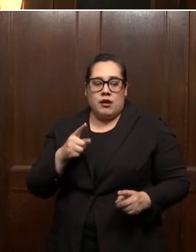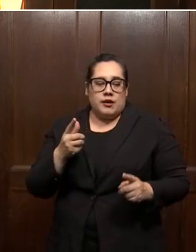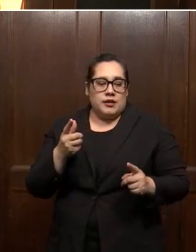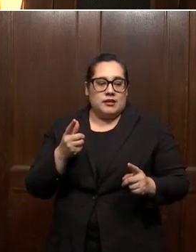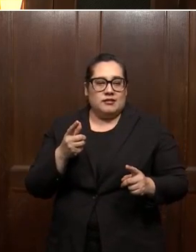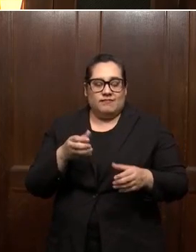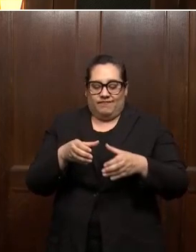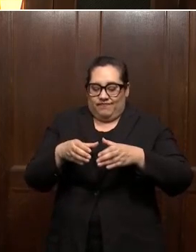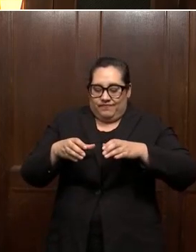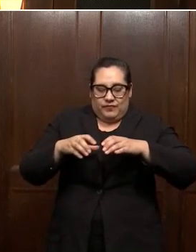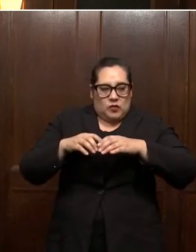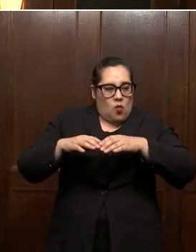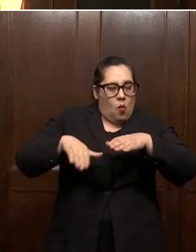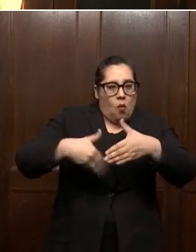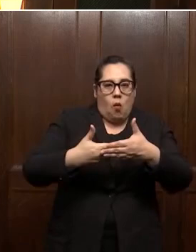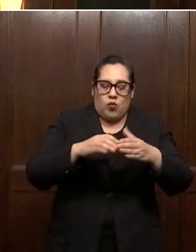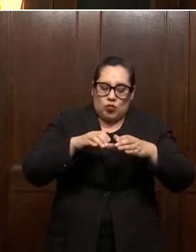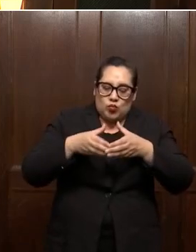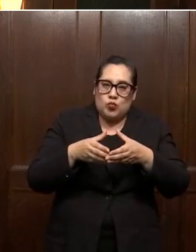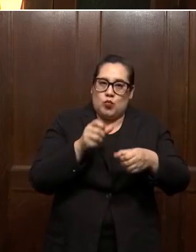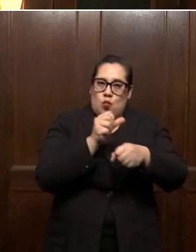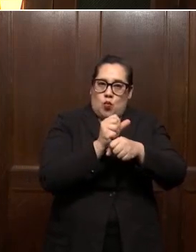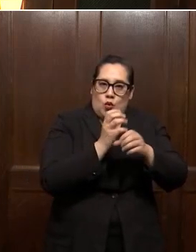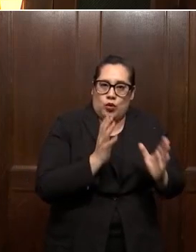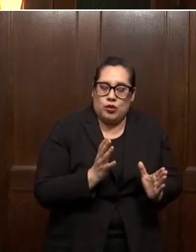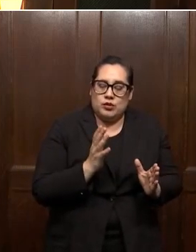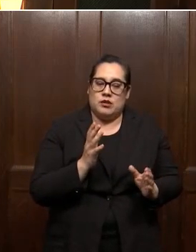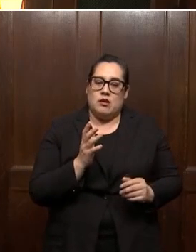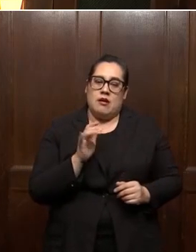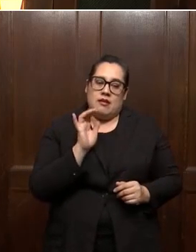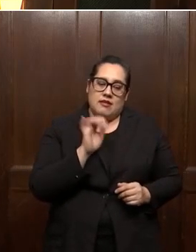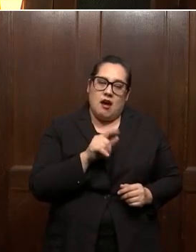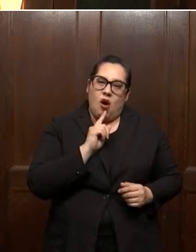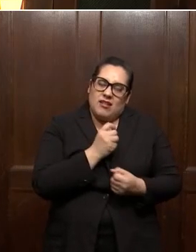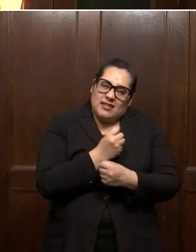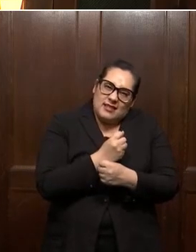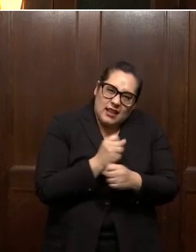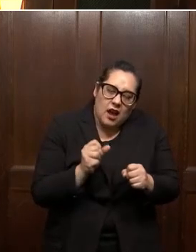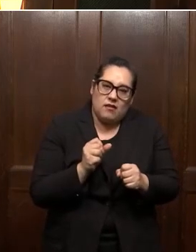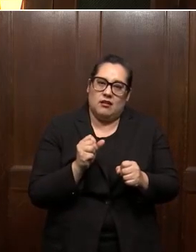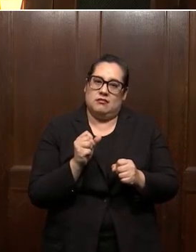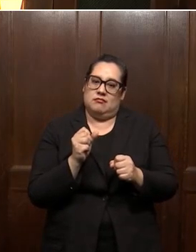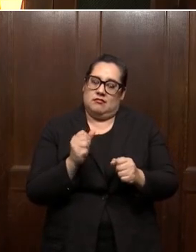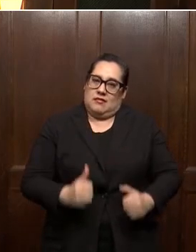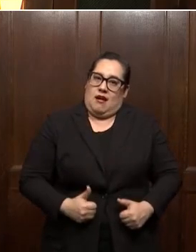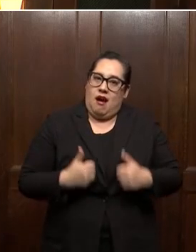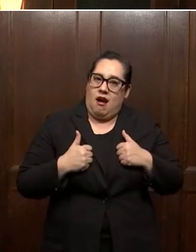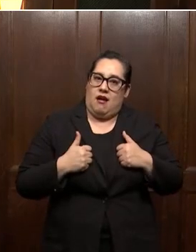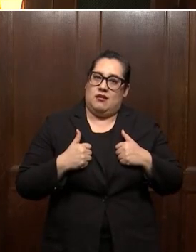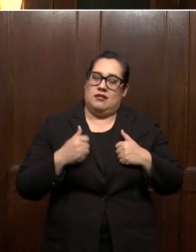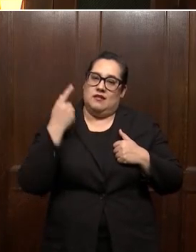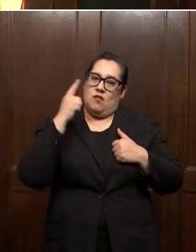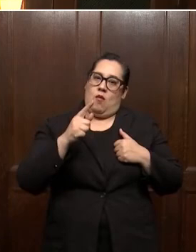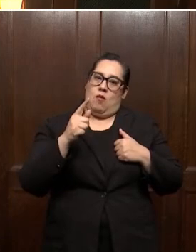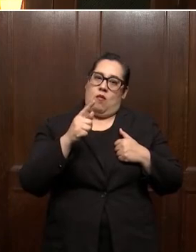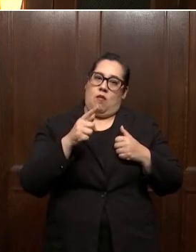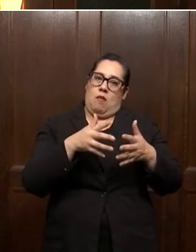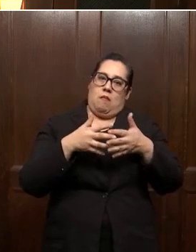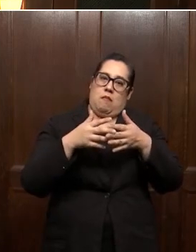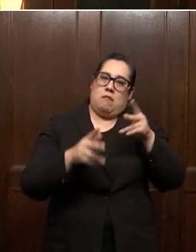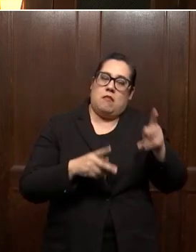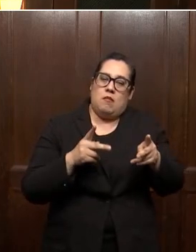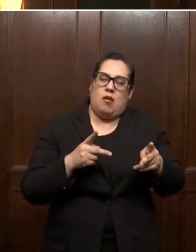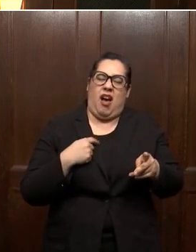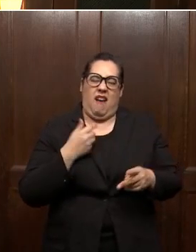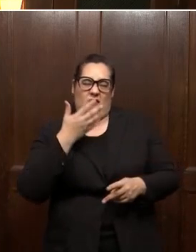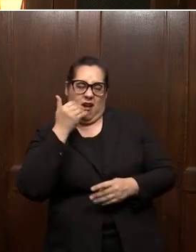el grupo de trabajadores que están salvando las vidas de americanos. In English, I forgot to